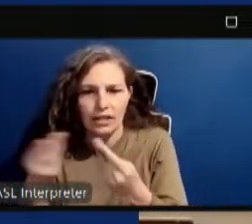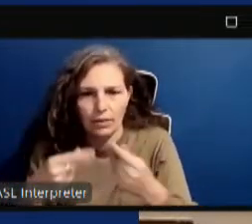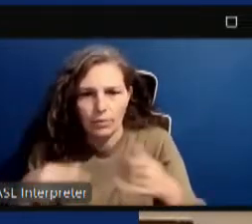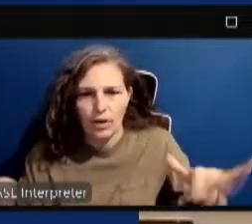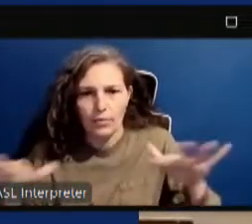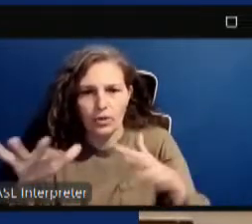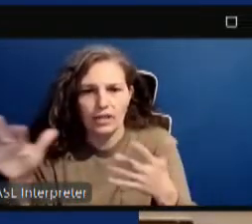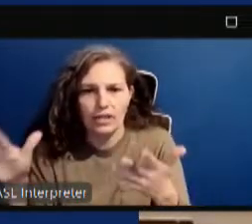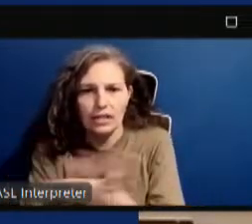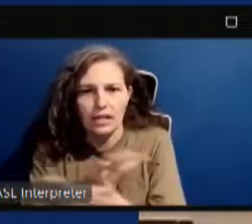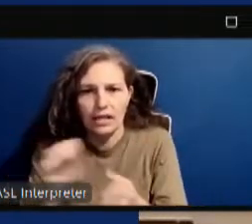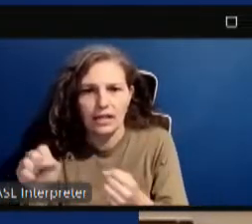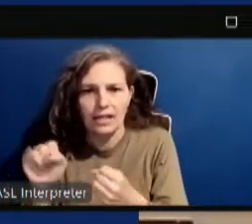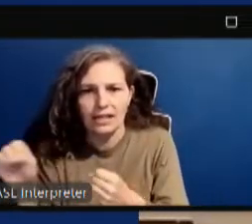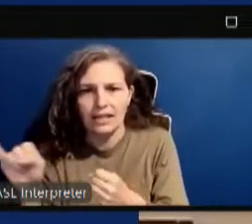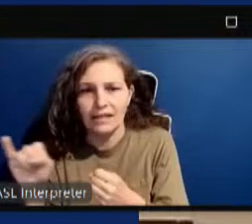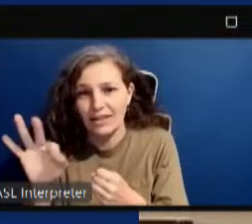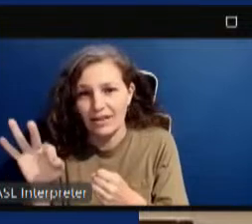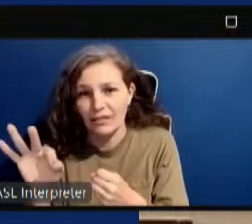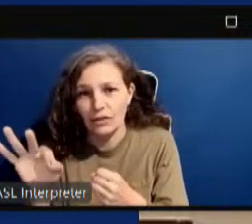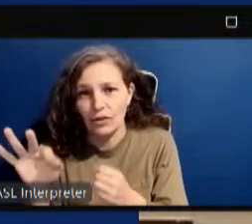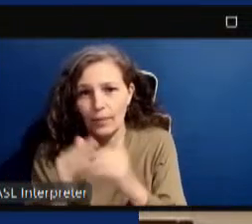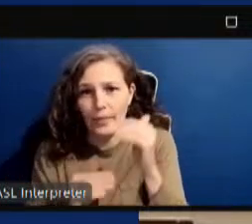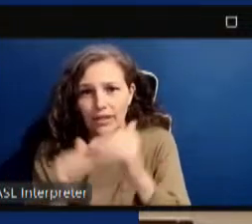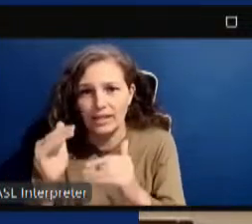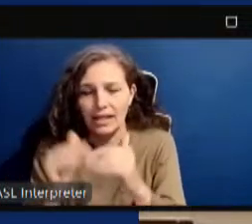building a like-for-like situation.